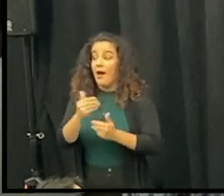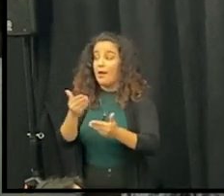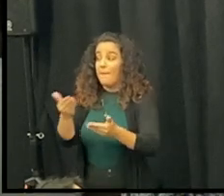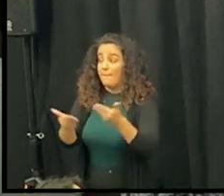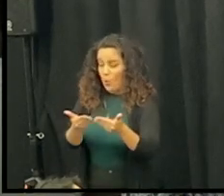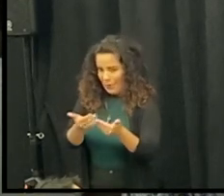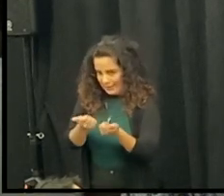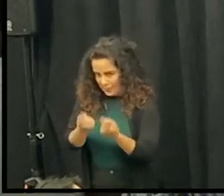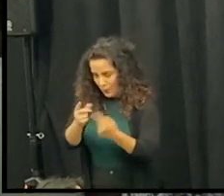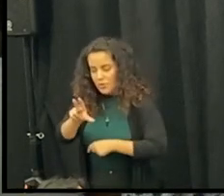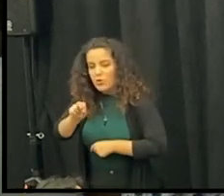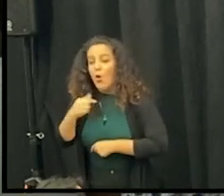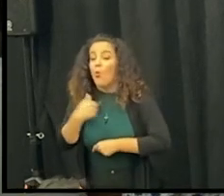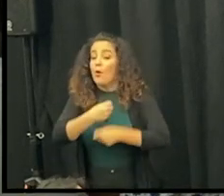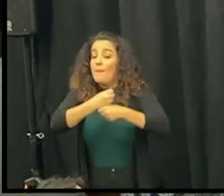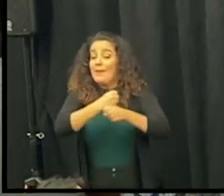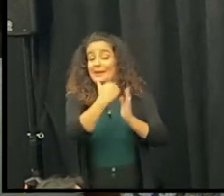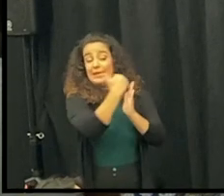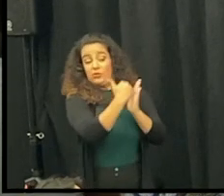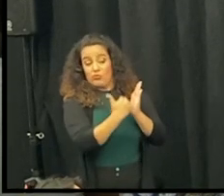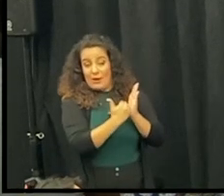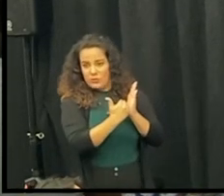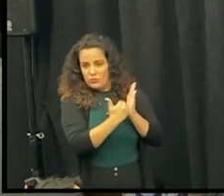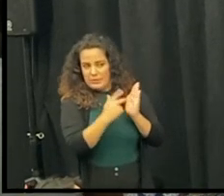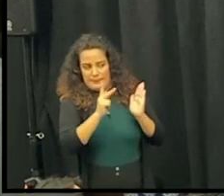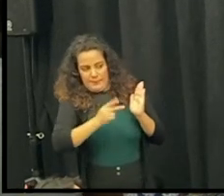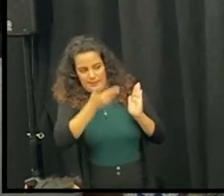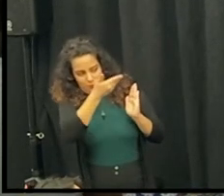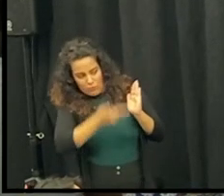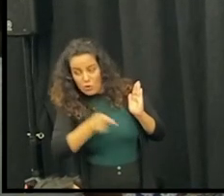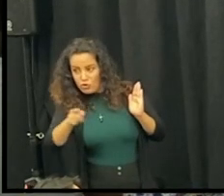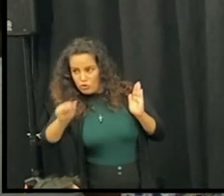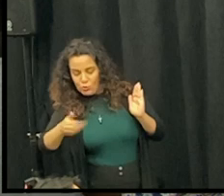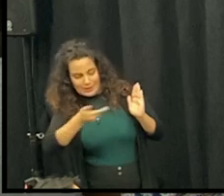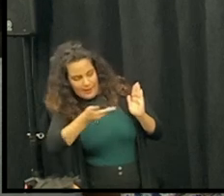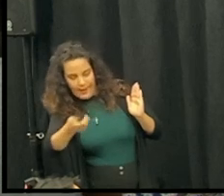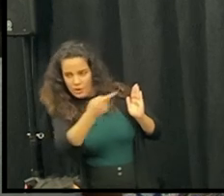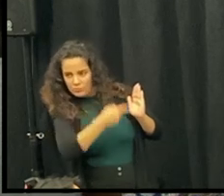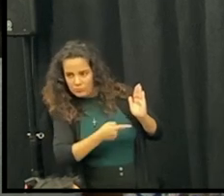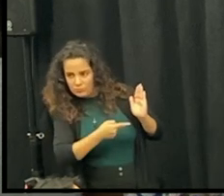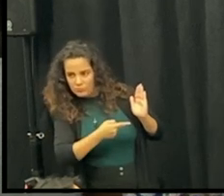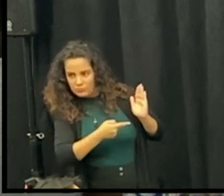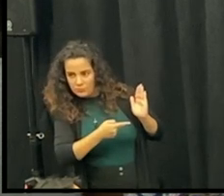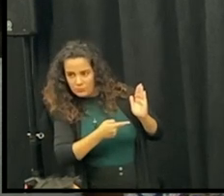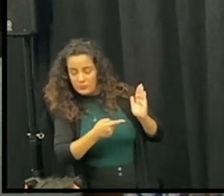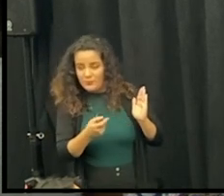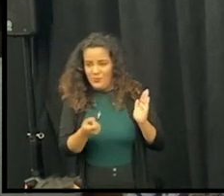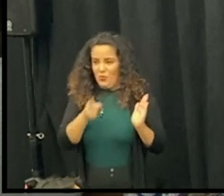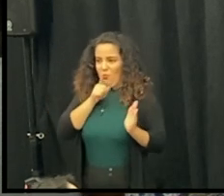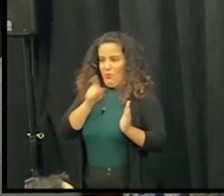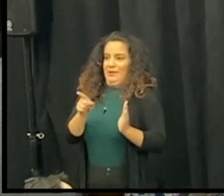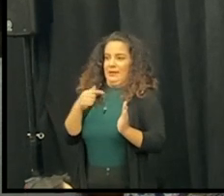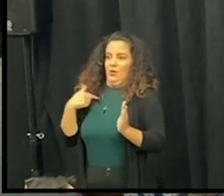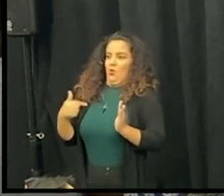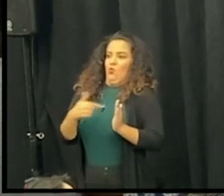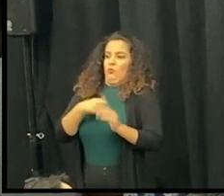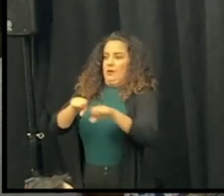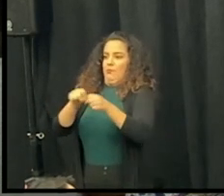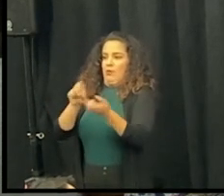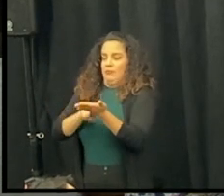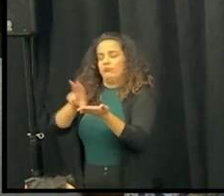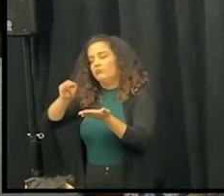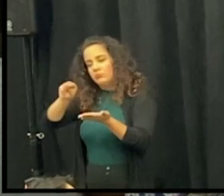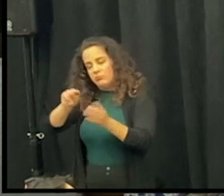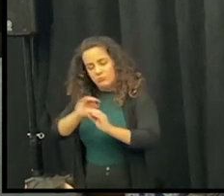are making a directory, and we are making visible candidates that you can hire. Right. So we're right. not in breach of employment law, which is actually the crux